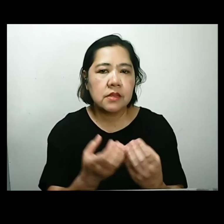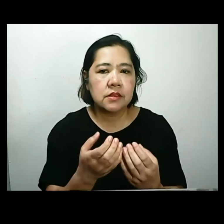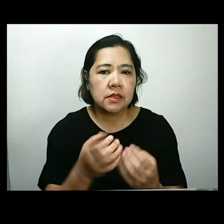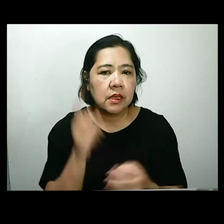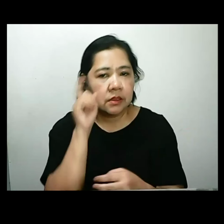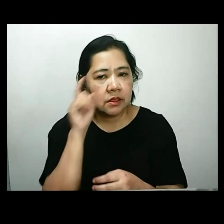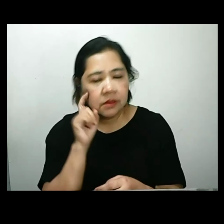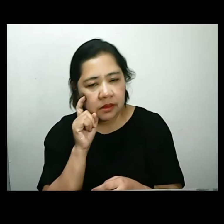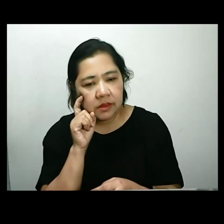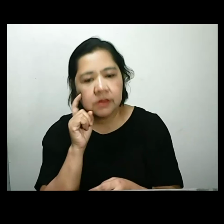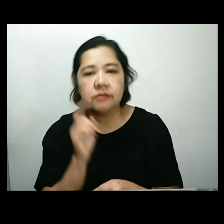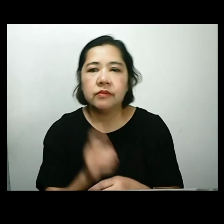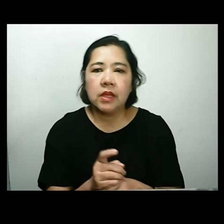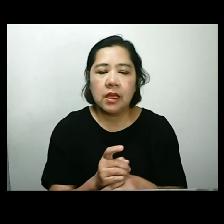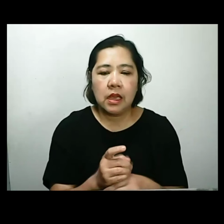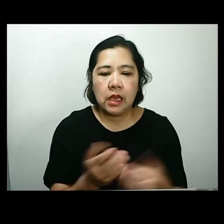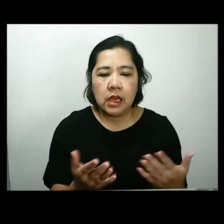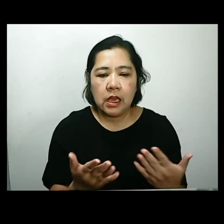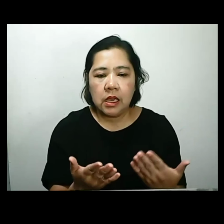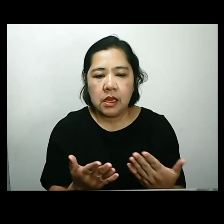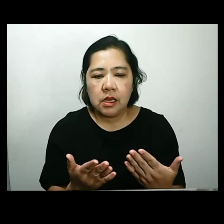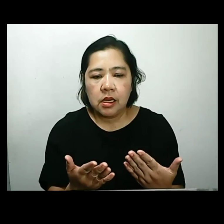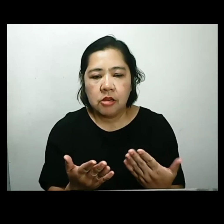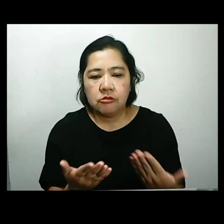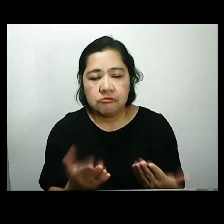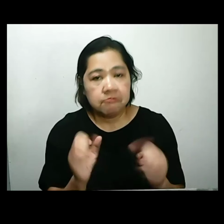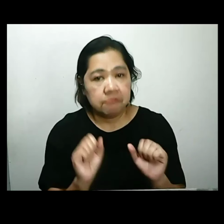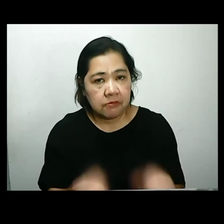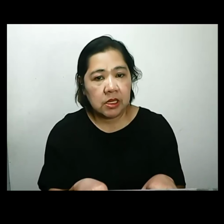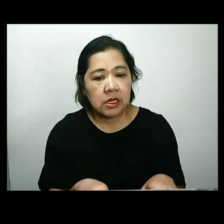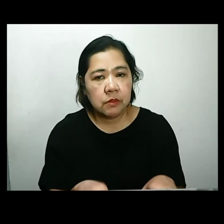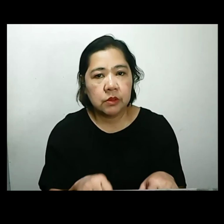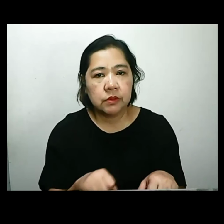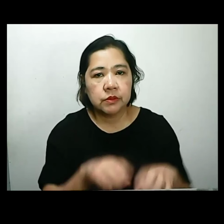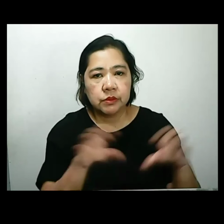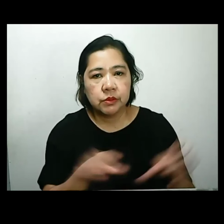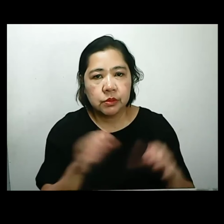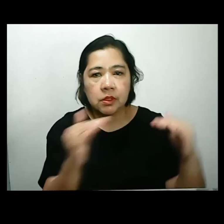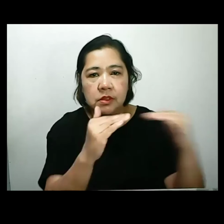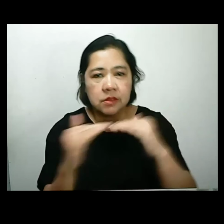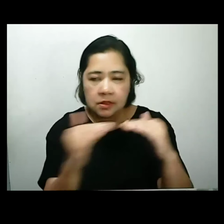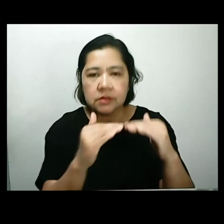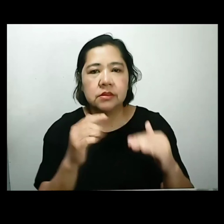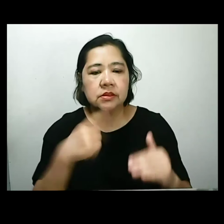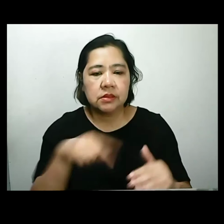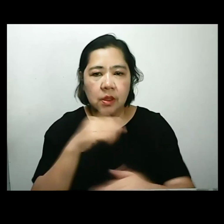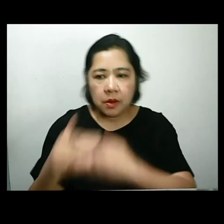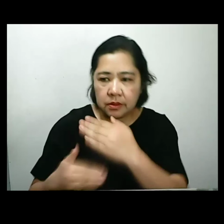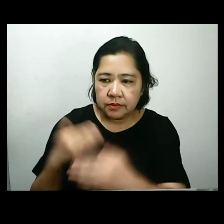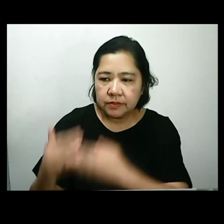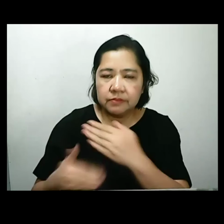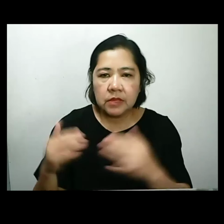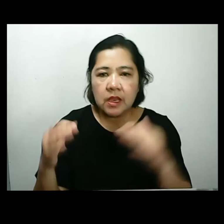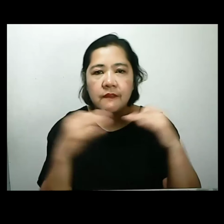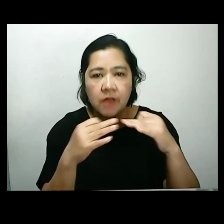and sexuality, then we should be able to do, you know, justice in our procedures, fair and equitable, then